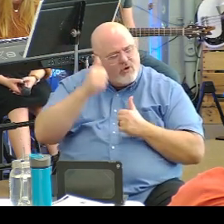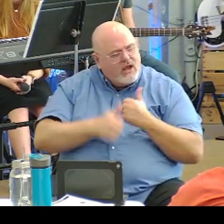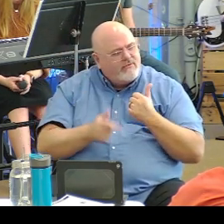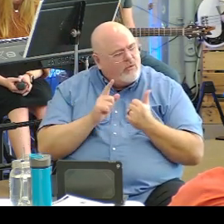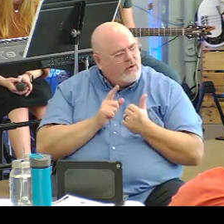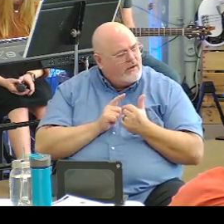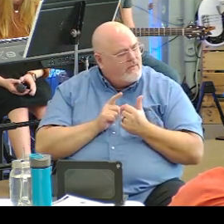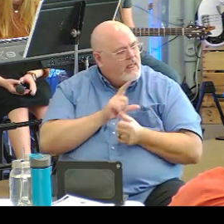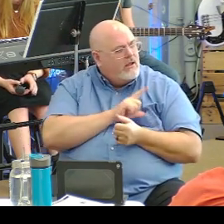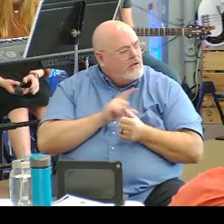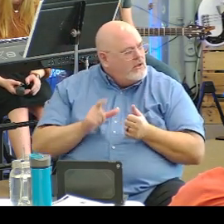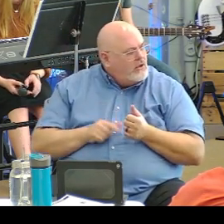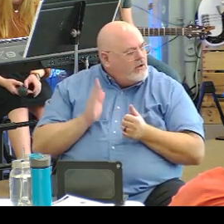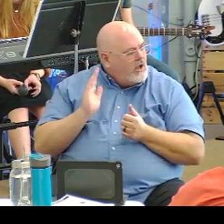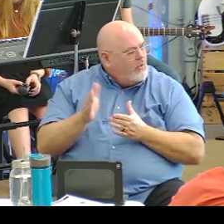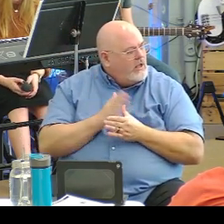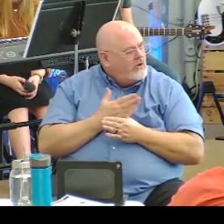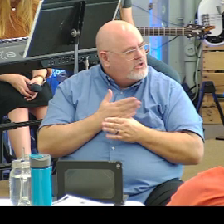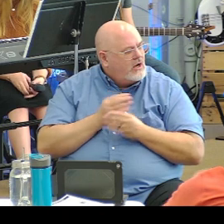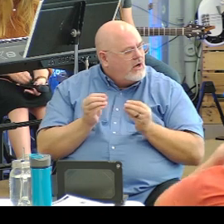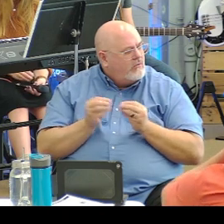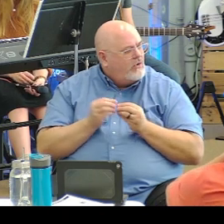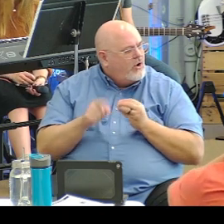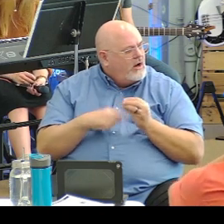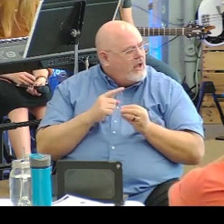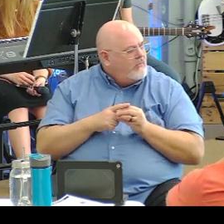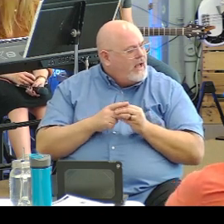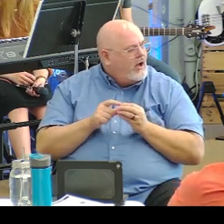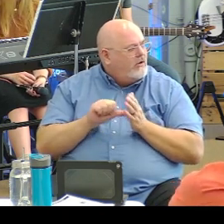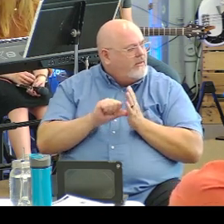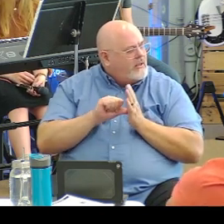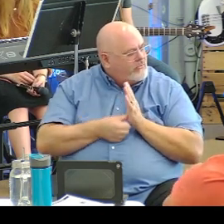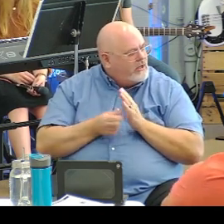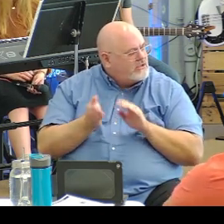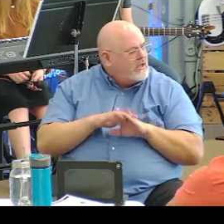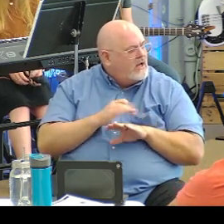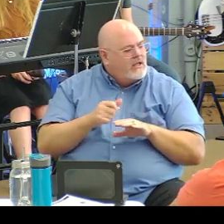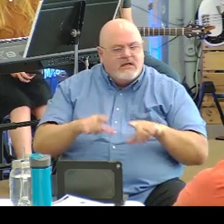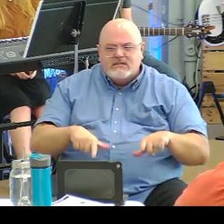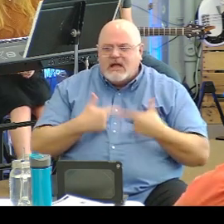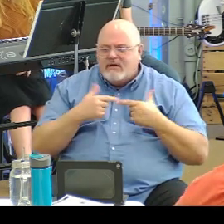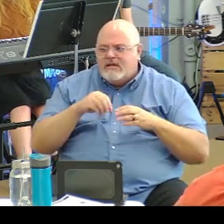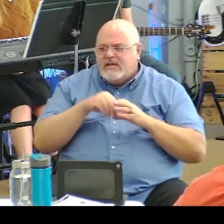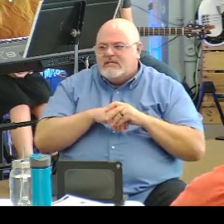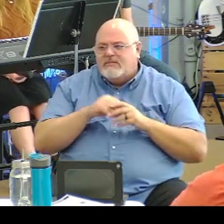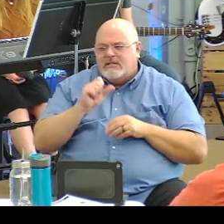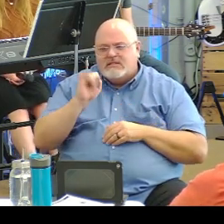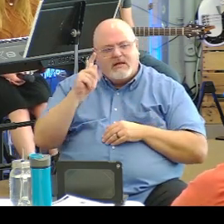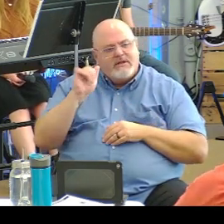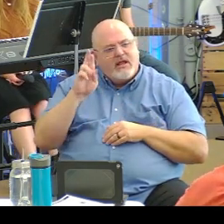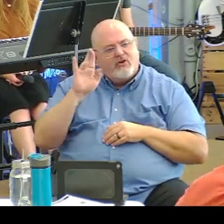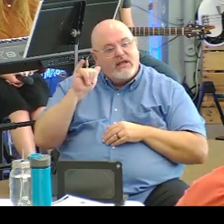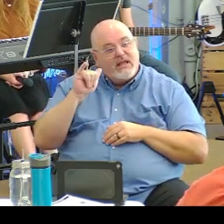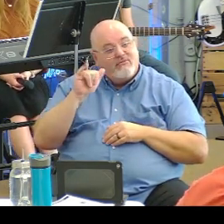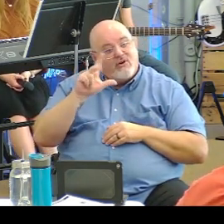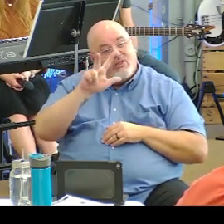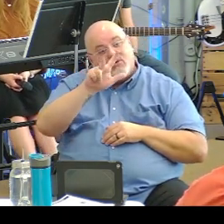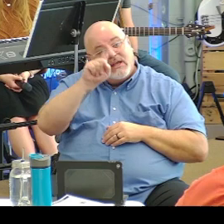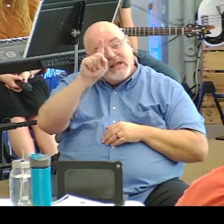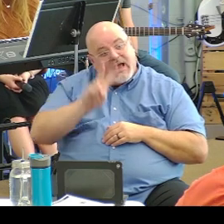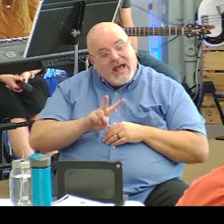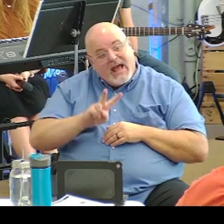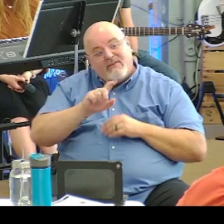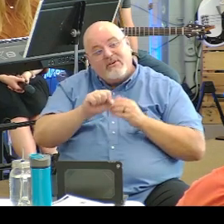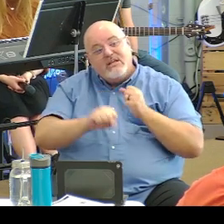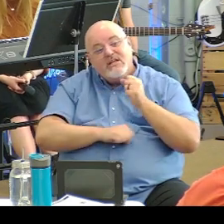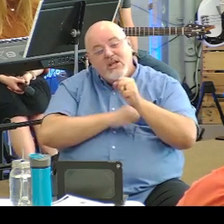I'll Lord willing, I'll share a little bit more about the impact that this training had on my life. I've been in seminary now for 3.5 years. Lord willing, I'll graduate in